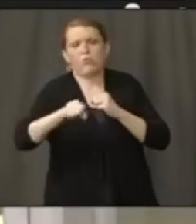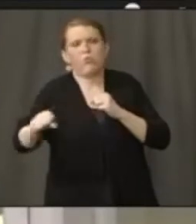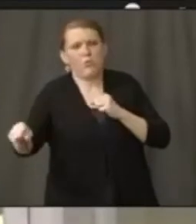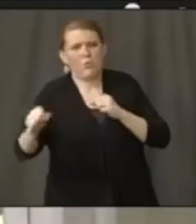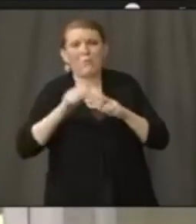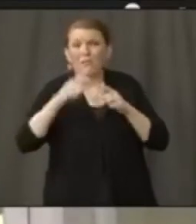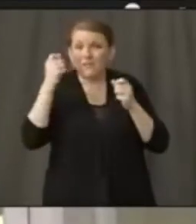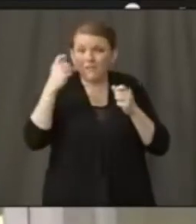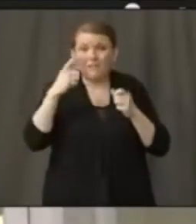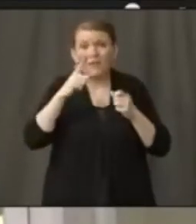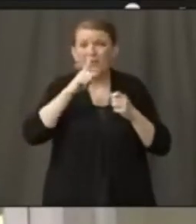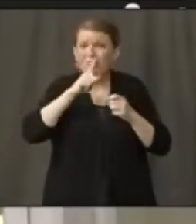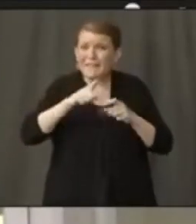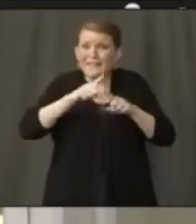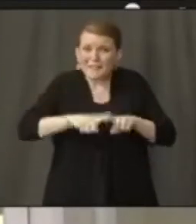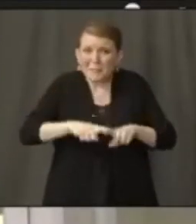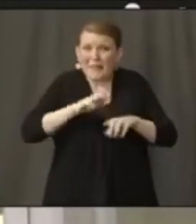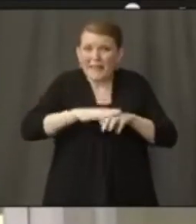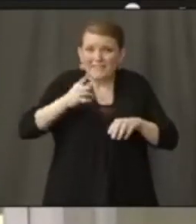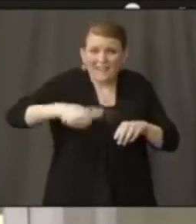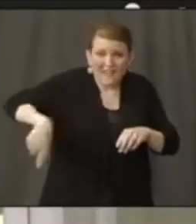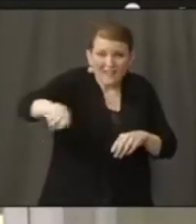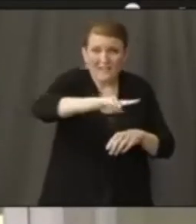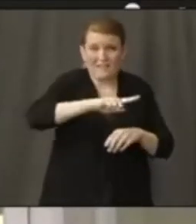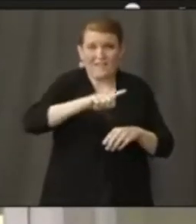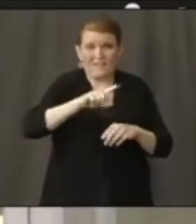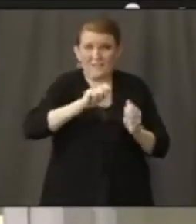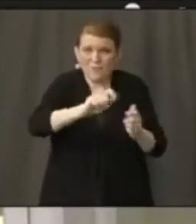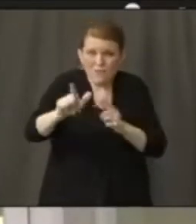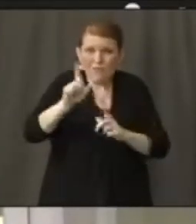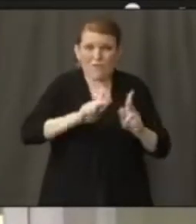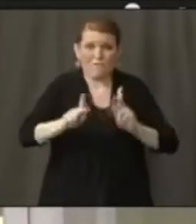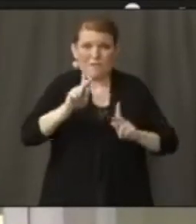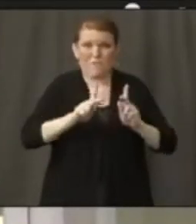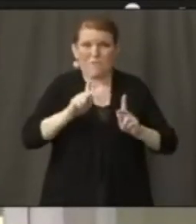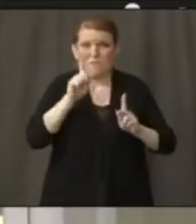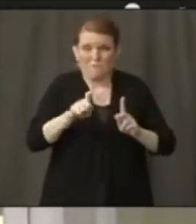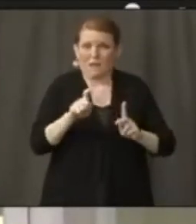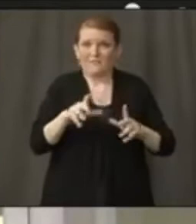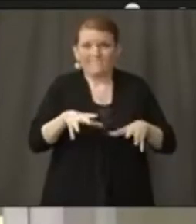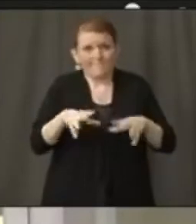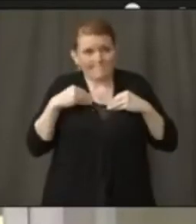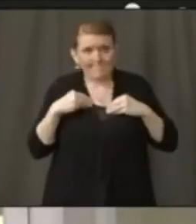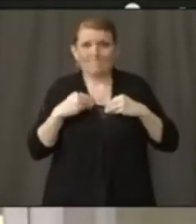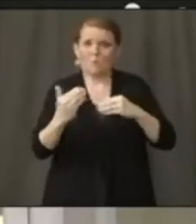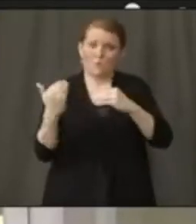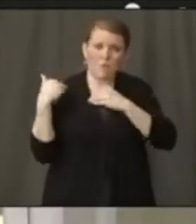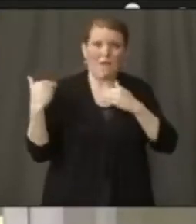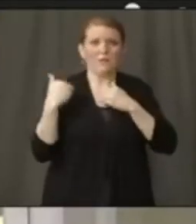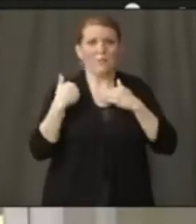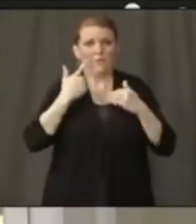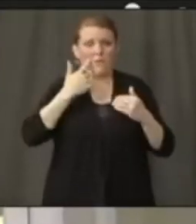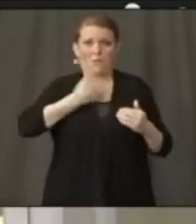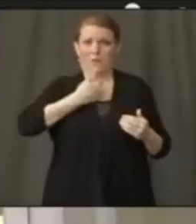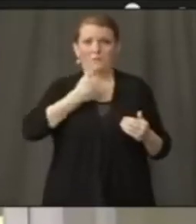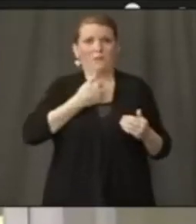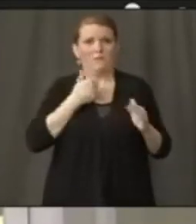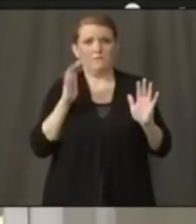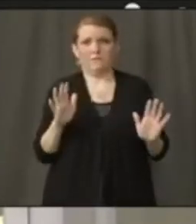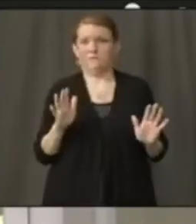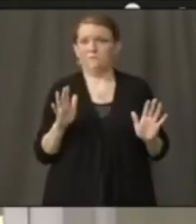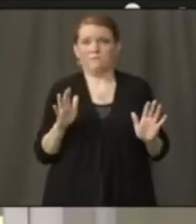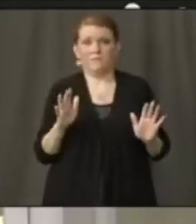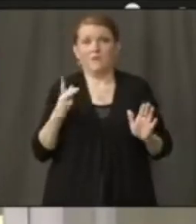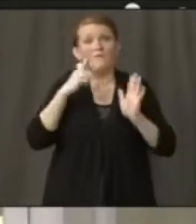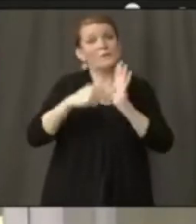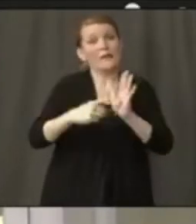if we're going to make this work, you know, in our restaurant, we've been taking temperatures of our staff every shift and providing masks and gloves, you know,